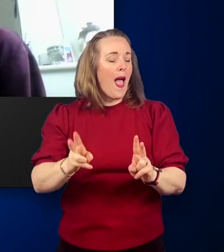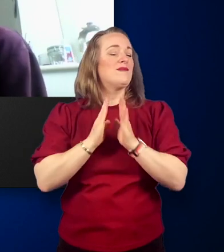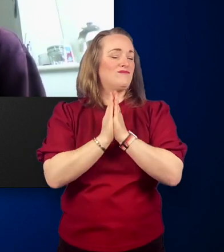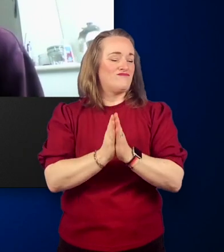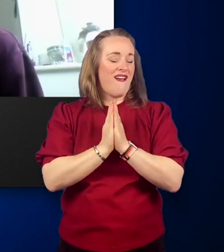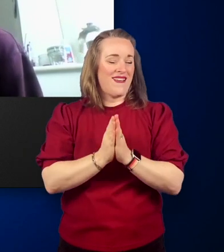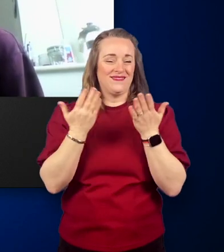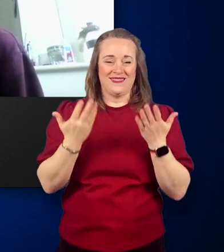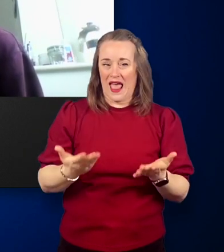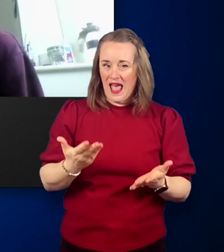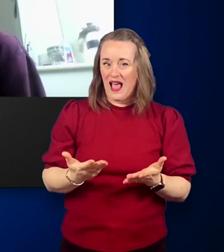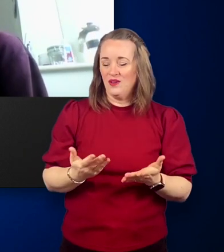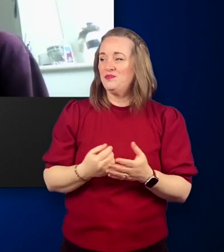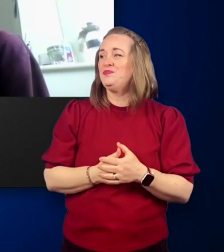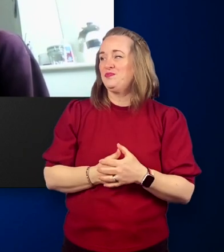Let's pray for Bethany.